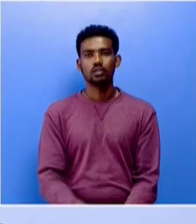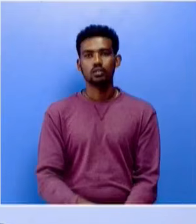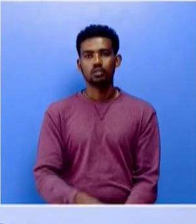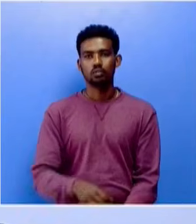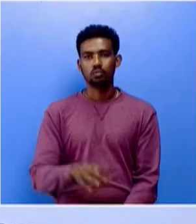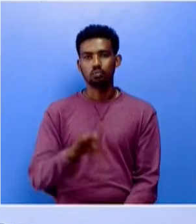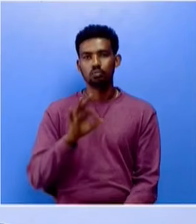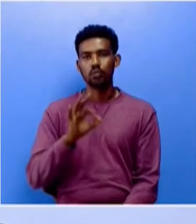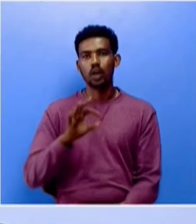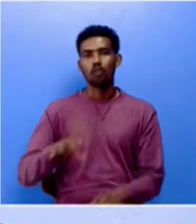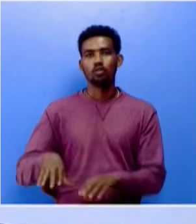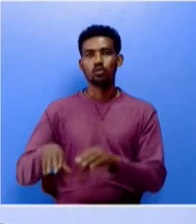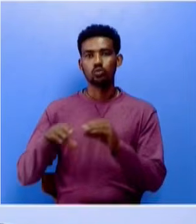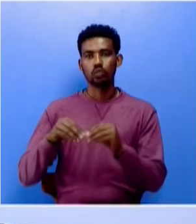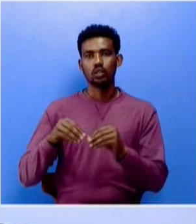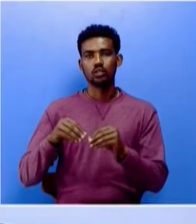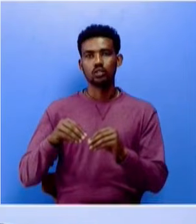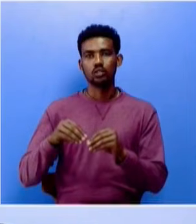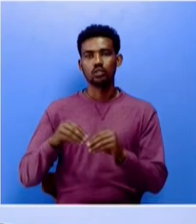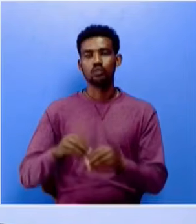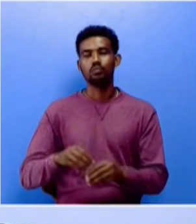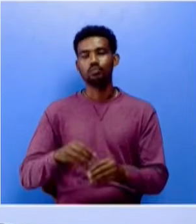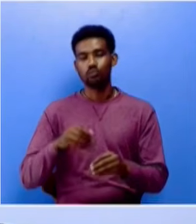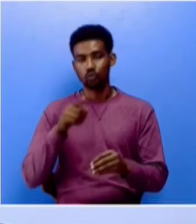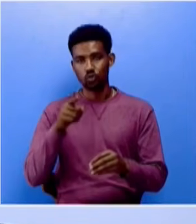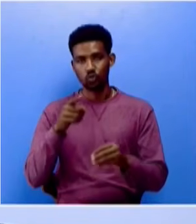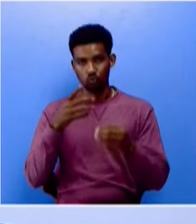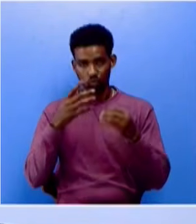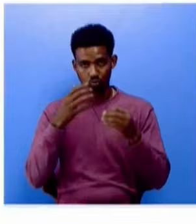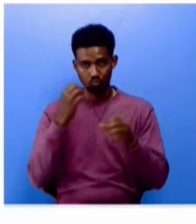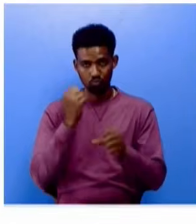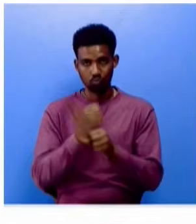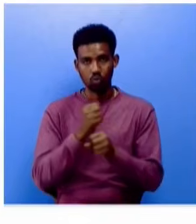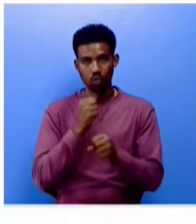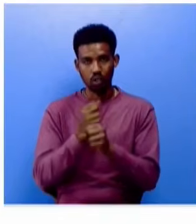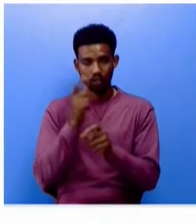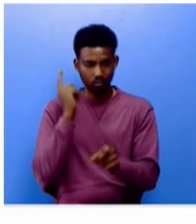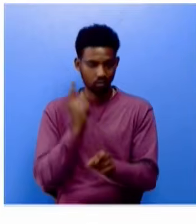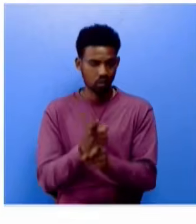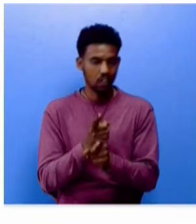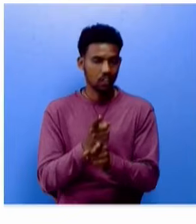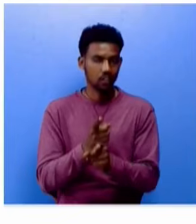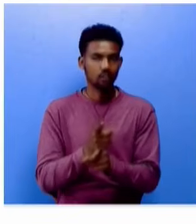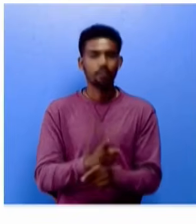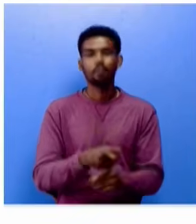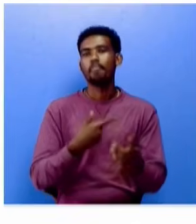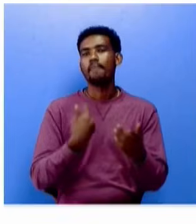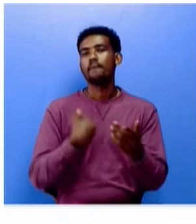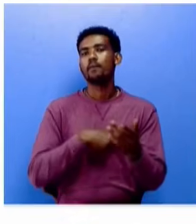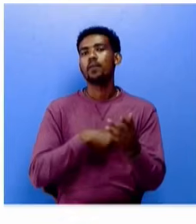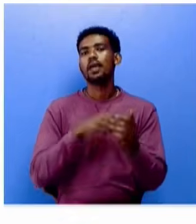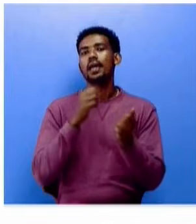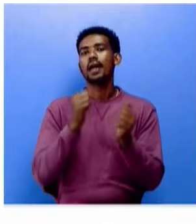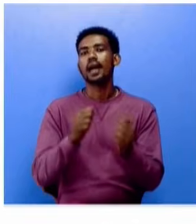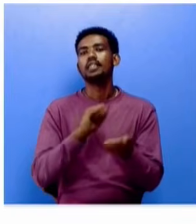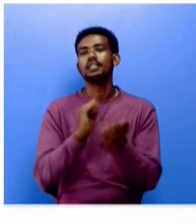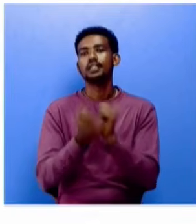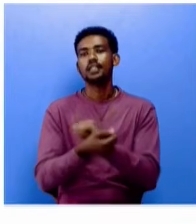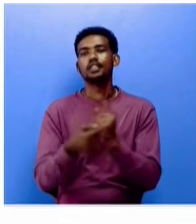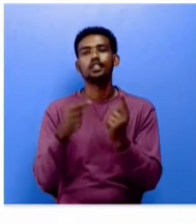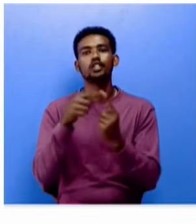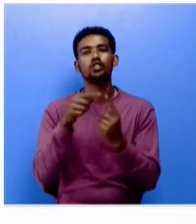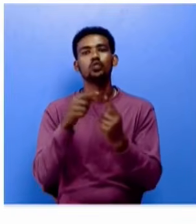Bravo. You did it. Nice. So, we can change here into its negative